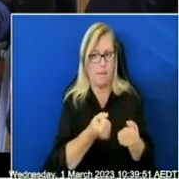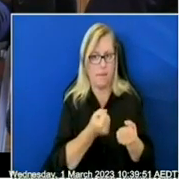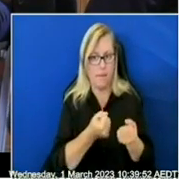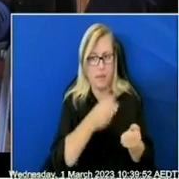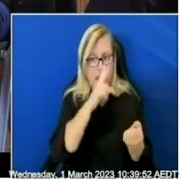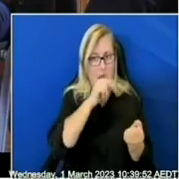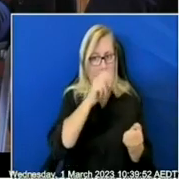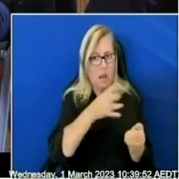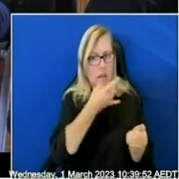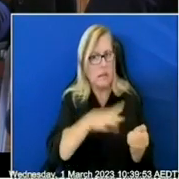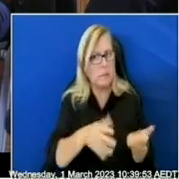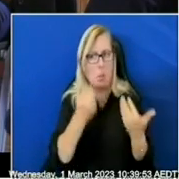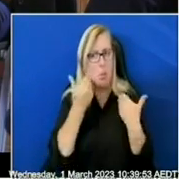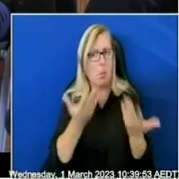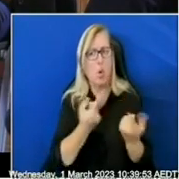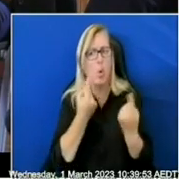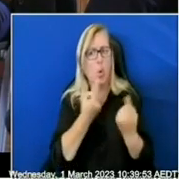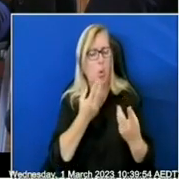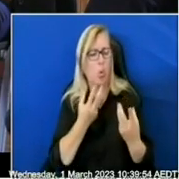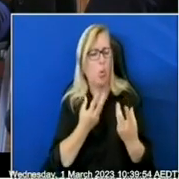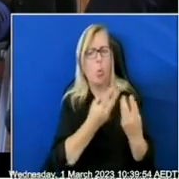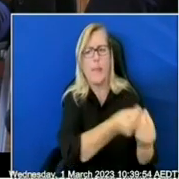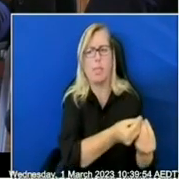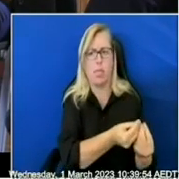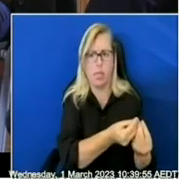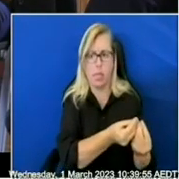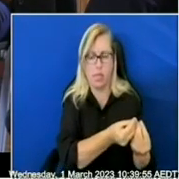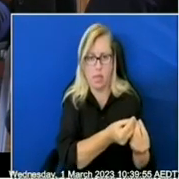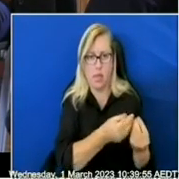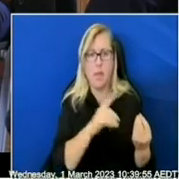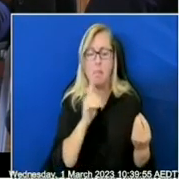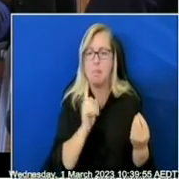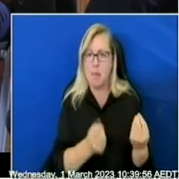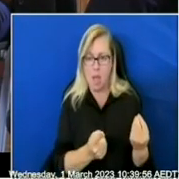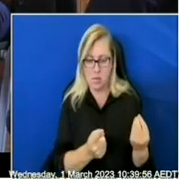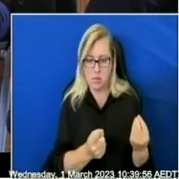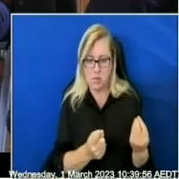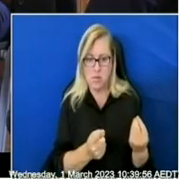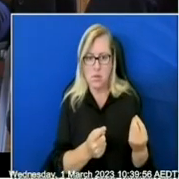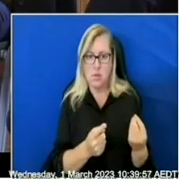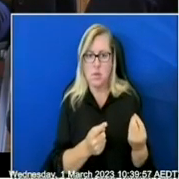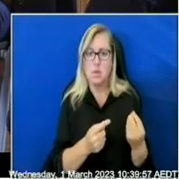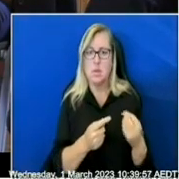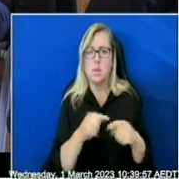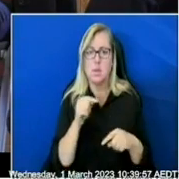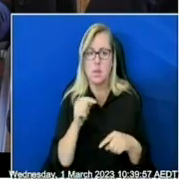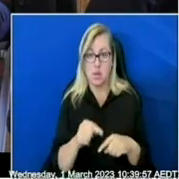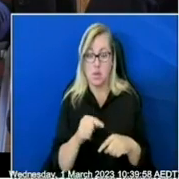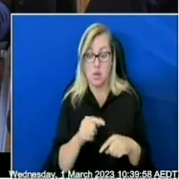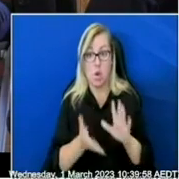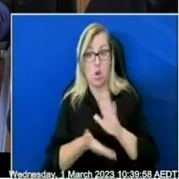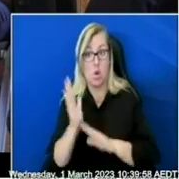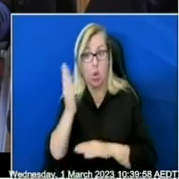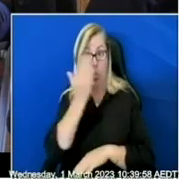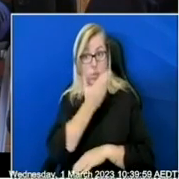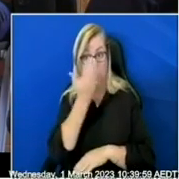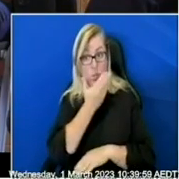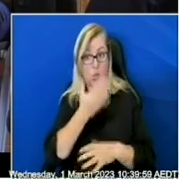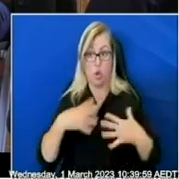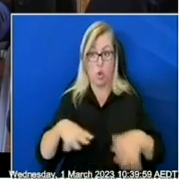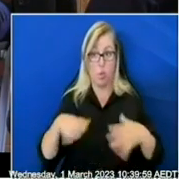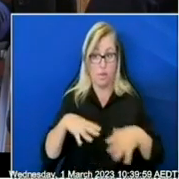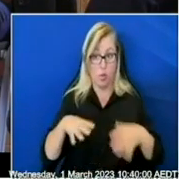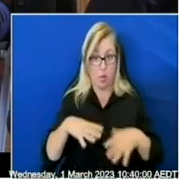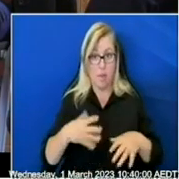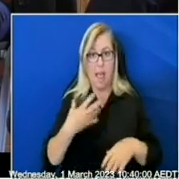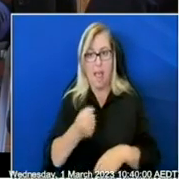her, but what they did was they had their lunches. They would go to school in their uniform and they had their lunches all packed,